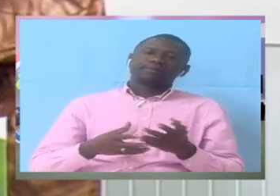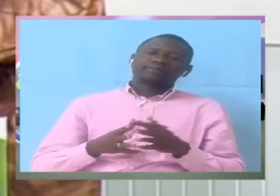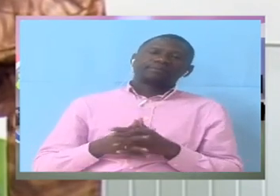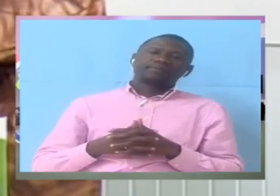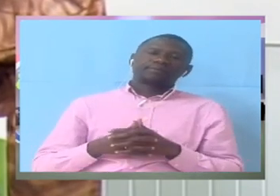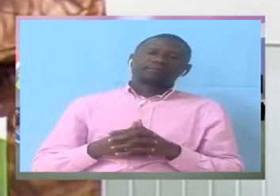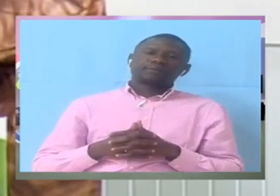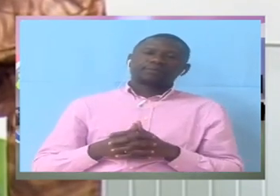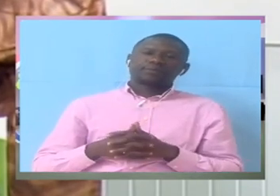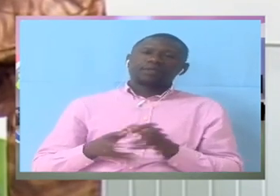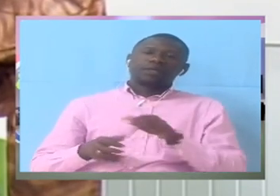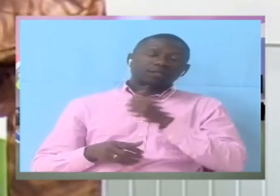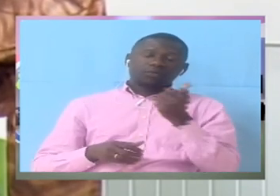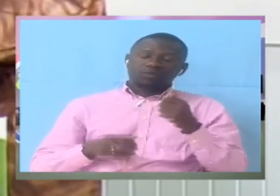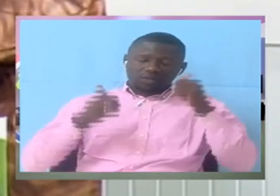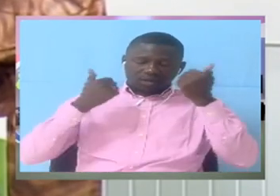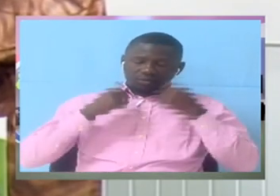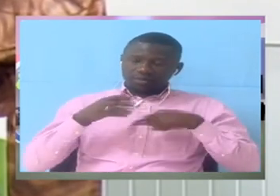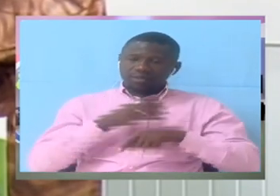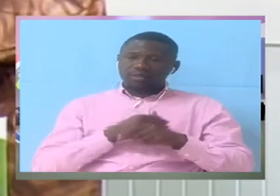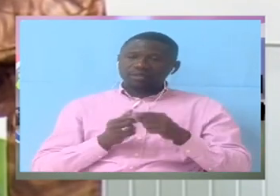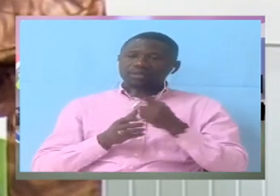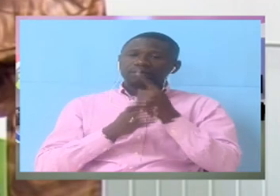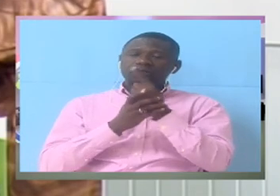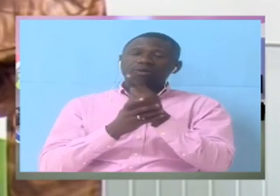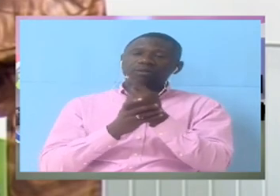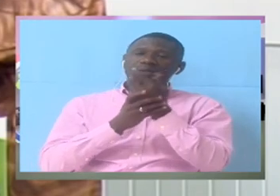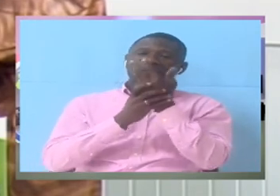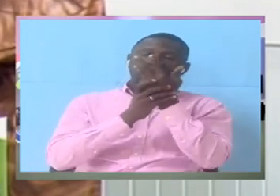Yes. And this was in